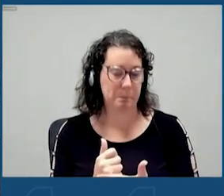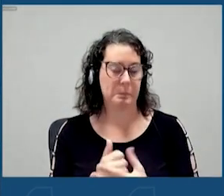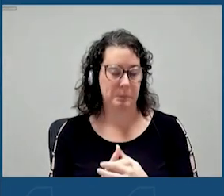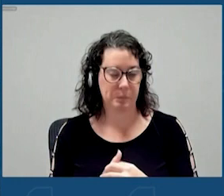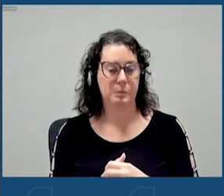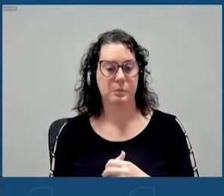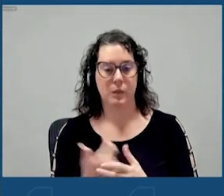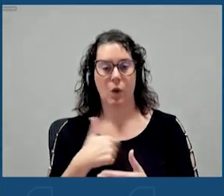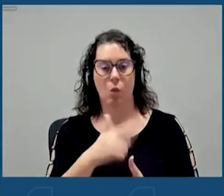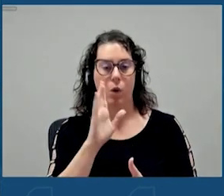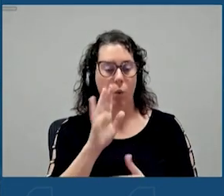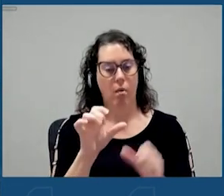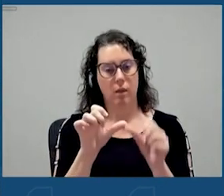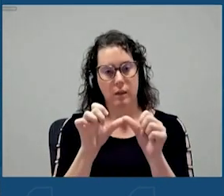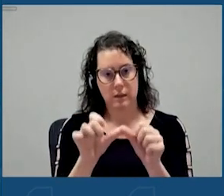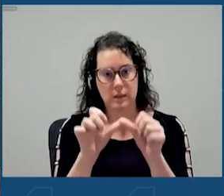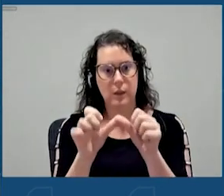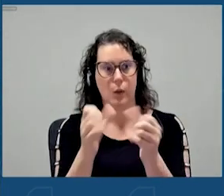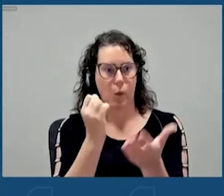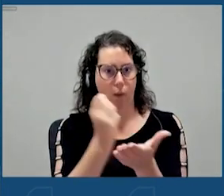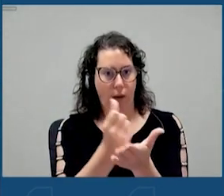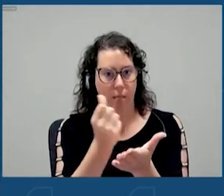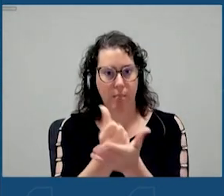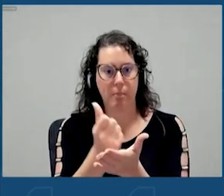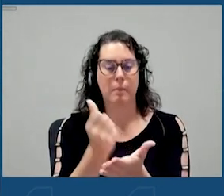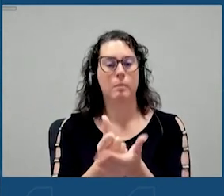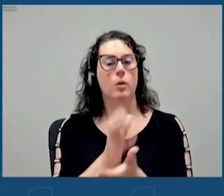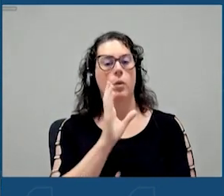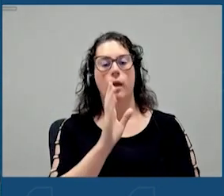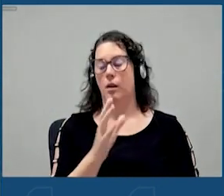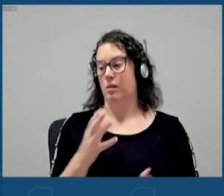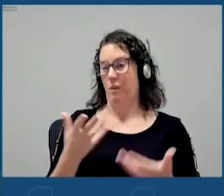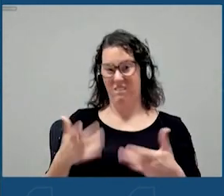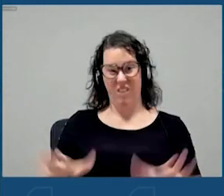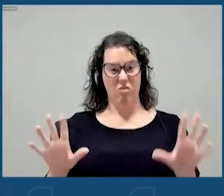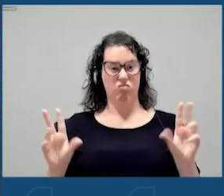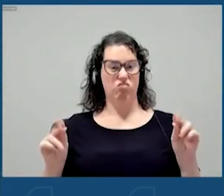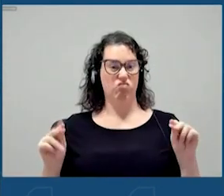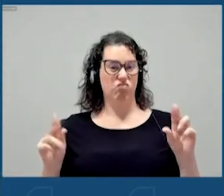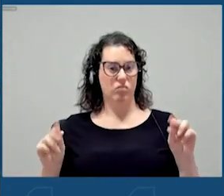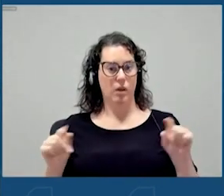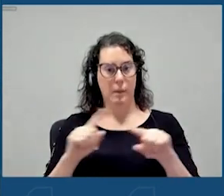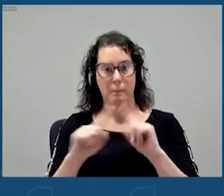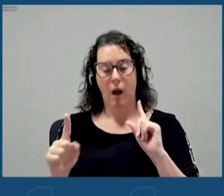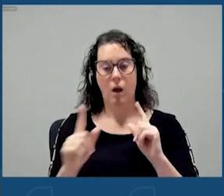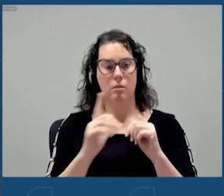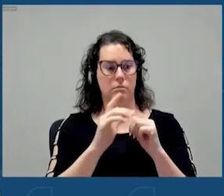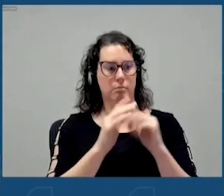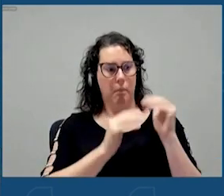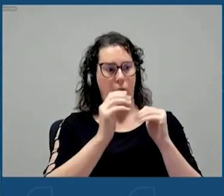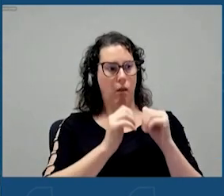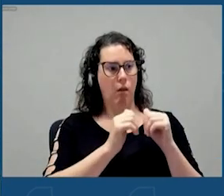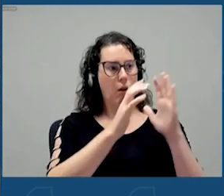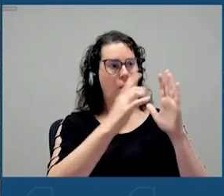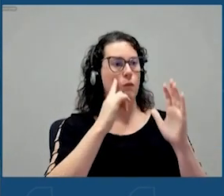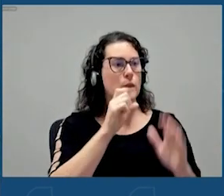going to continue to help these individuals, and we're not done yet. But it's not just about building housing for seniors. It's about making sure that we have